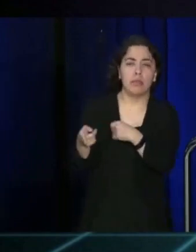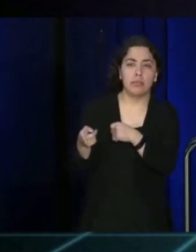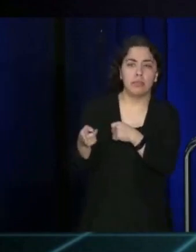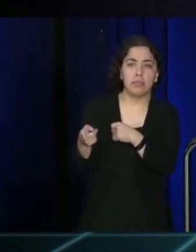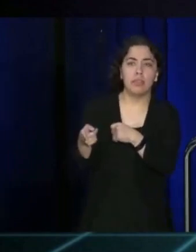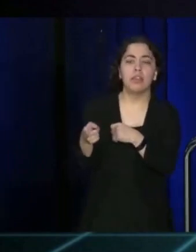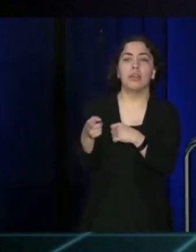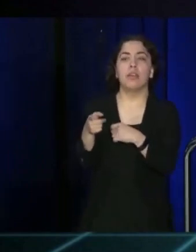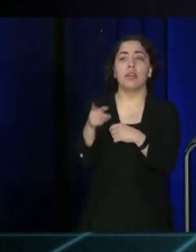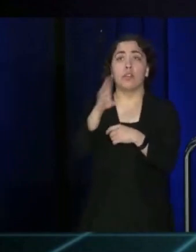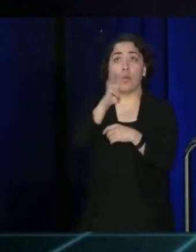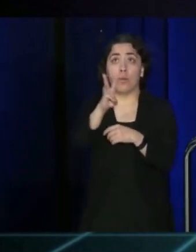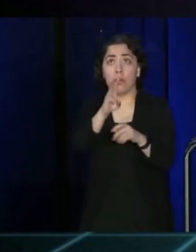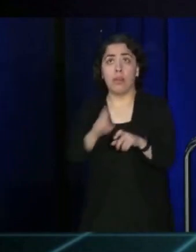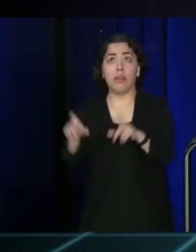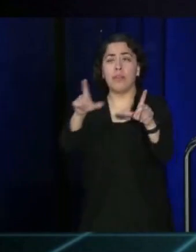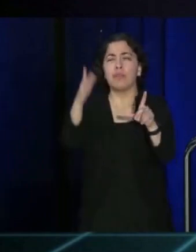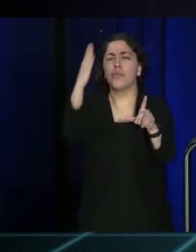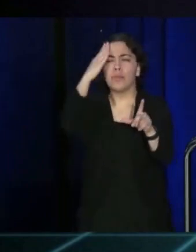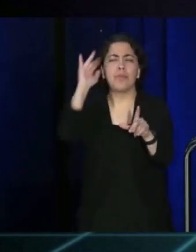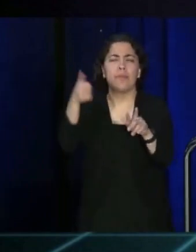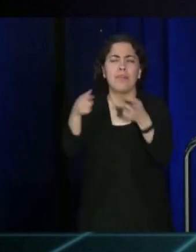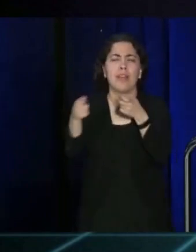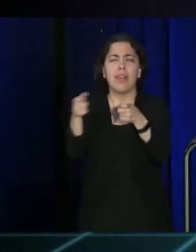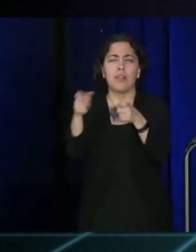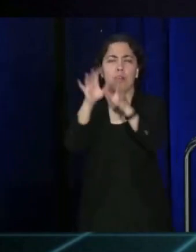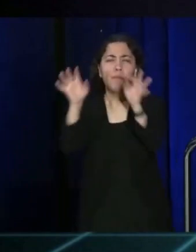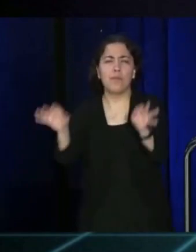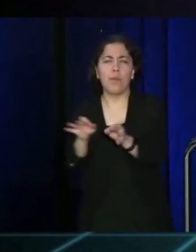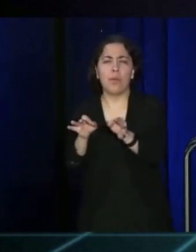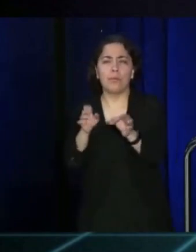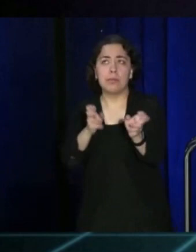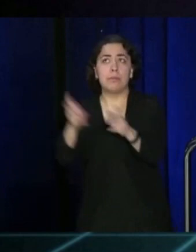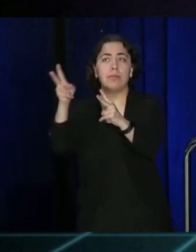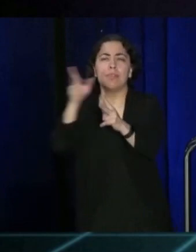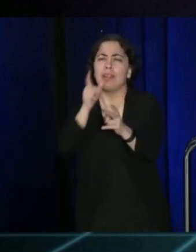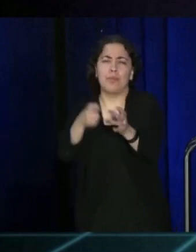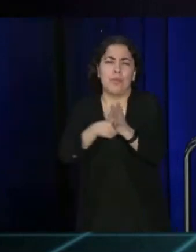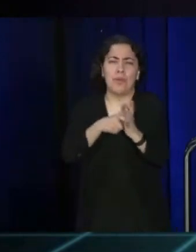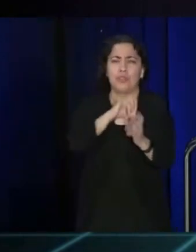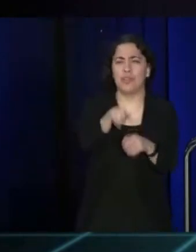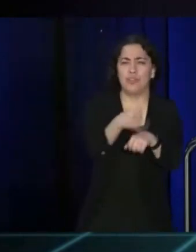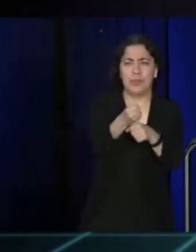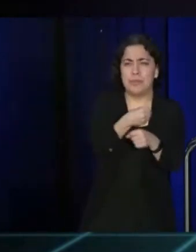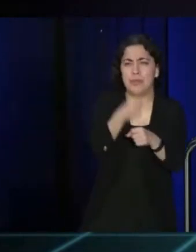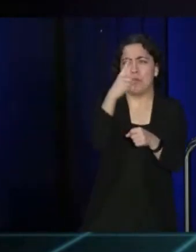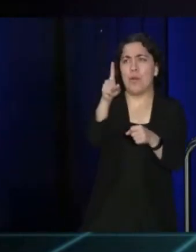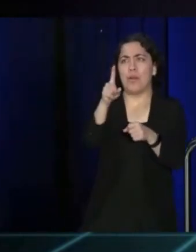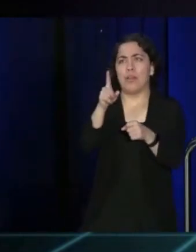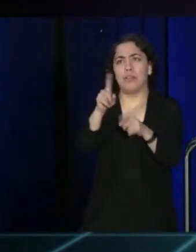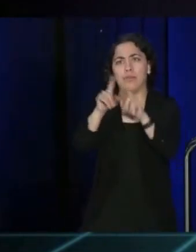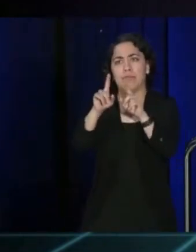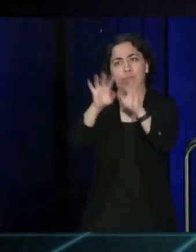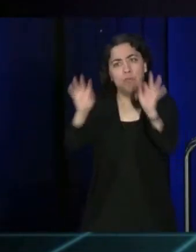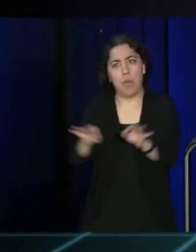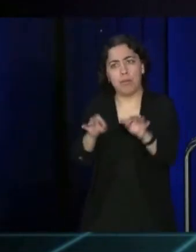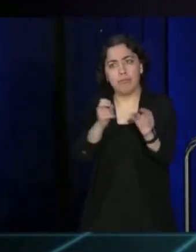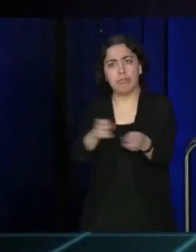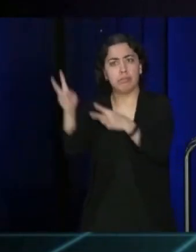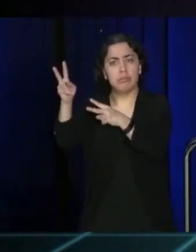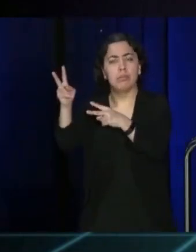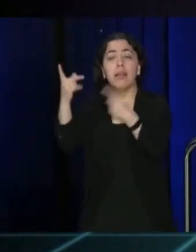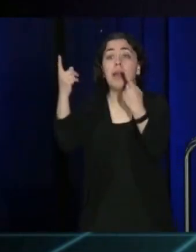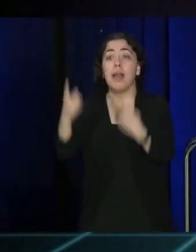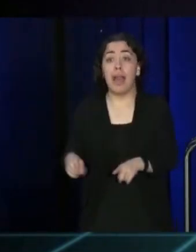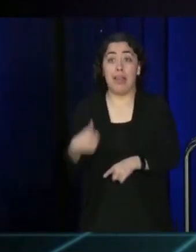how to handle form submissions. It doesn't need JavaScript to do form submissions. And so when I am doing